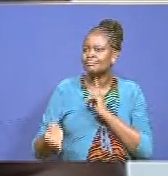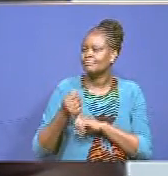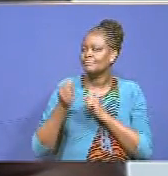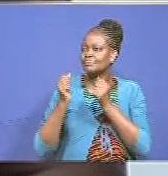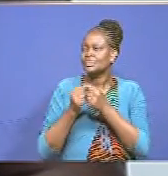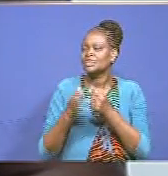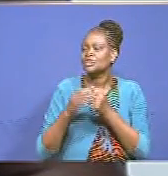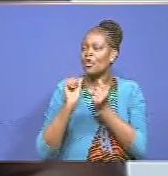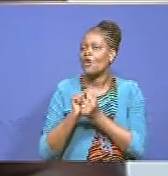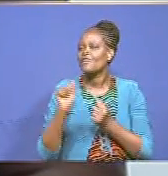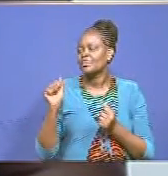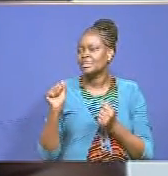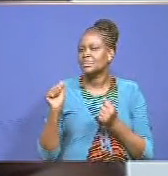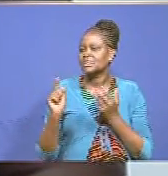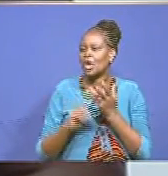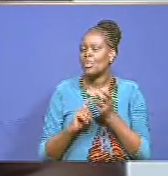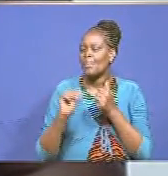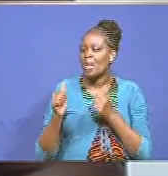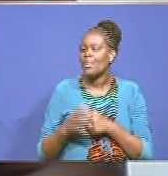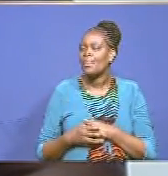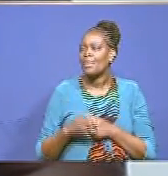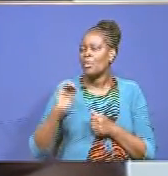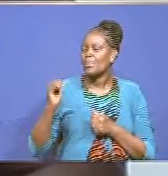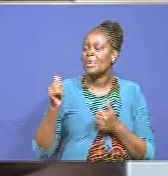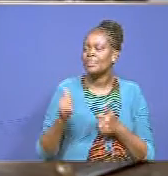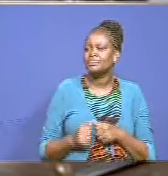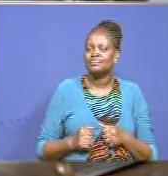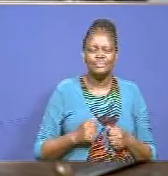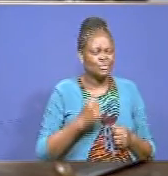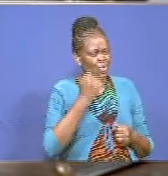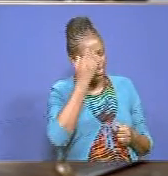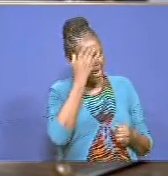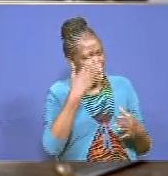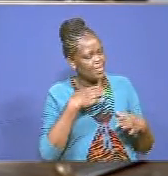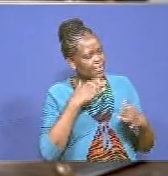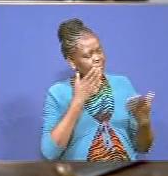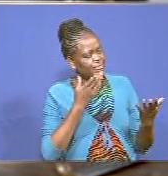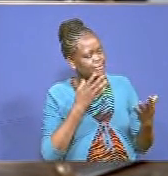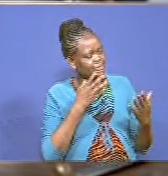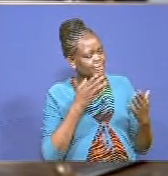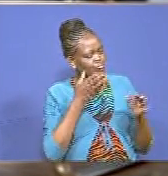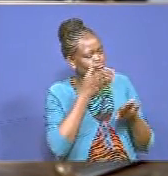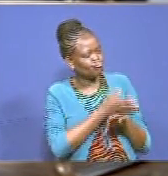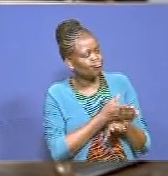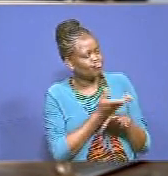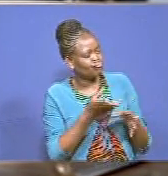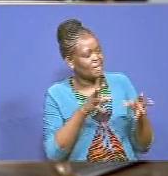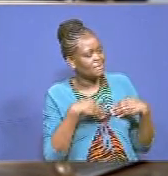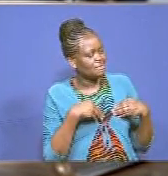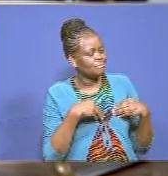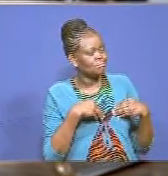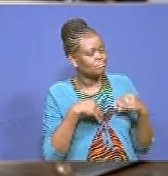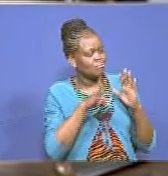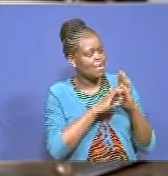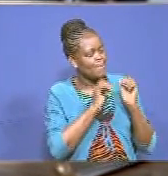15 counties. Why do you think there's laxity in the public in terms of trying to, you know, to embrace this particular bill? You